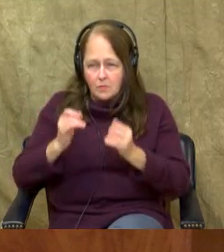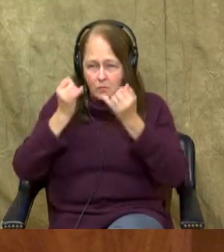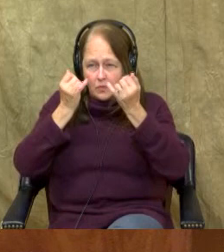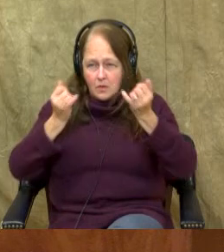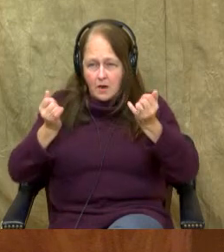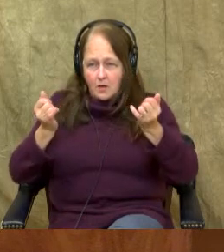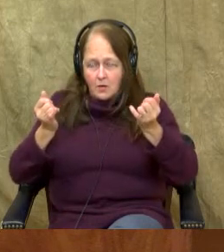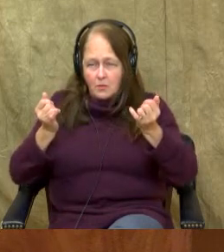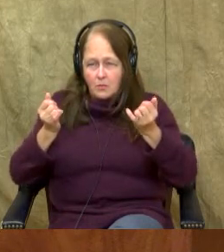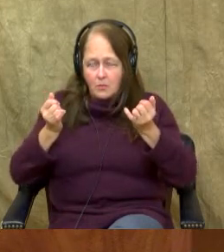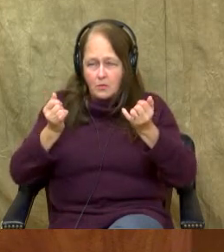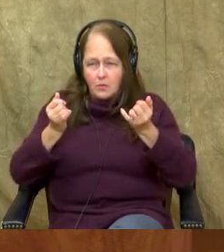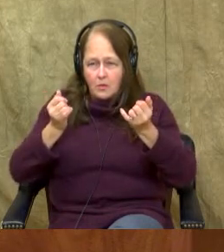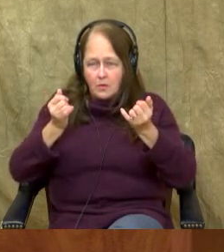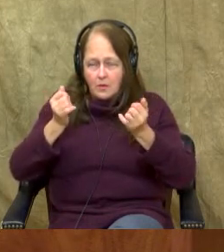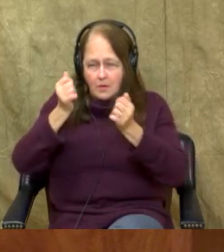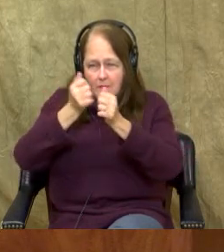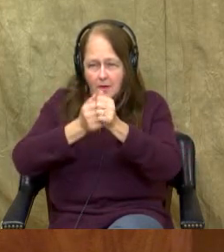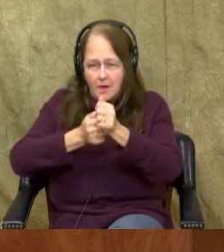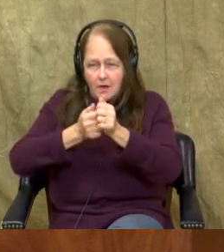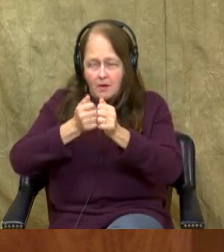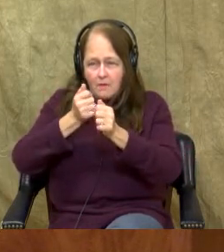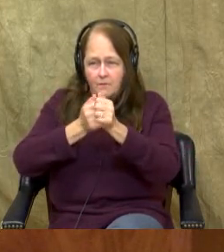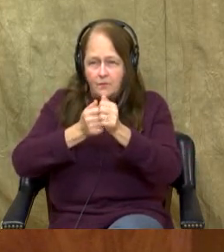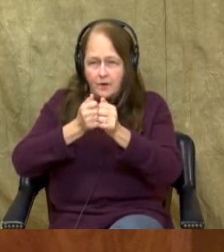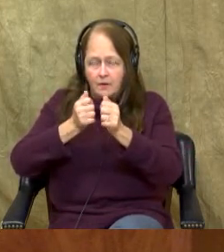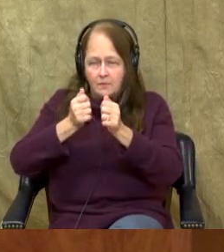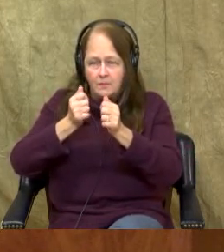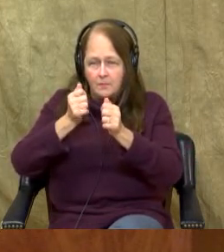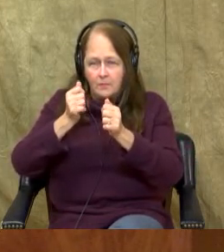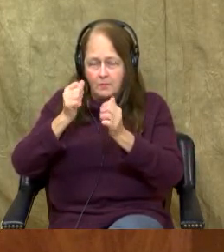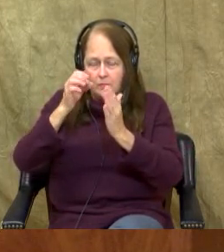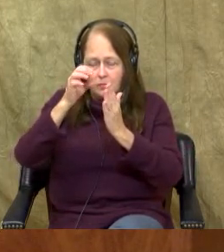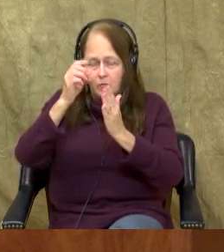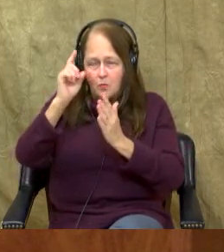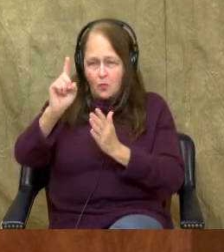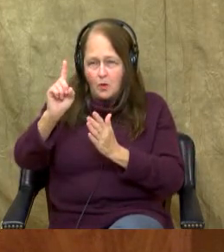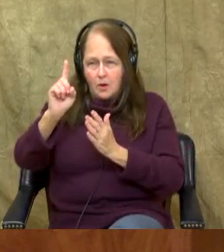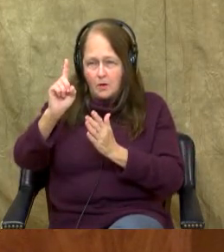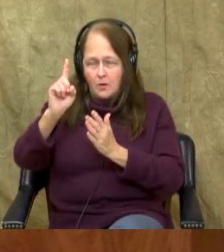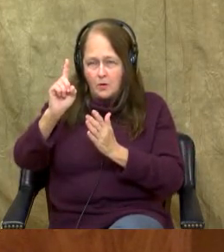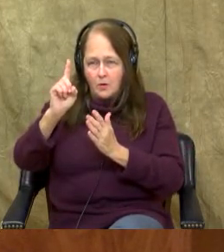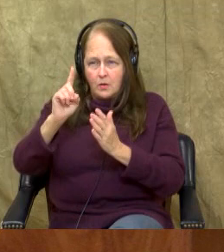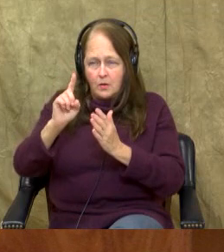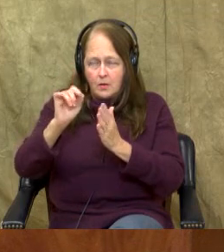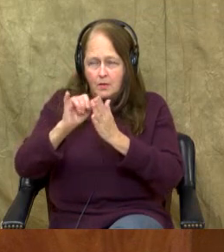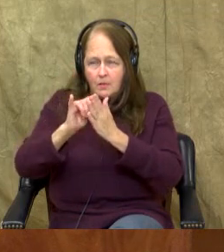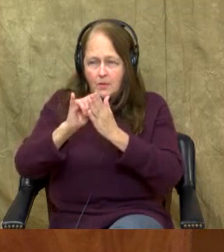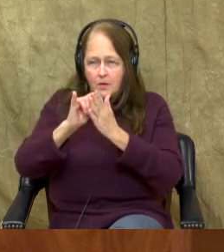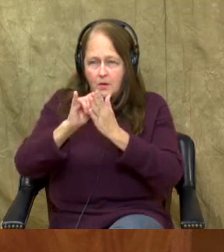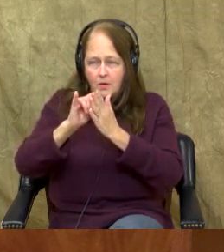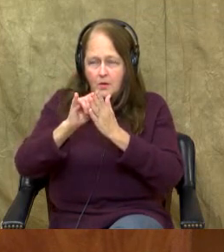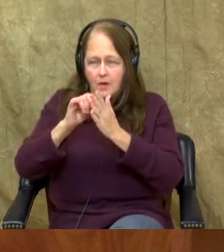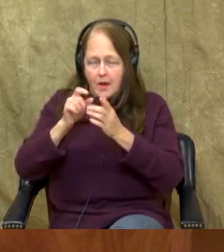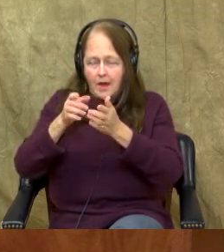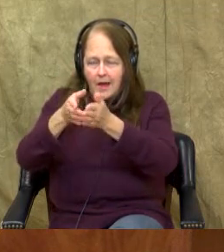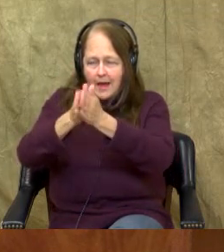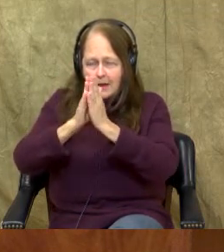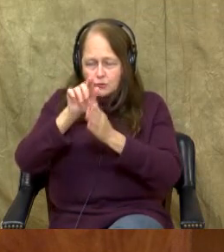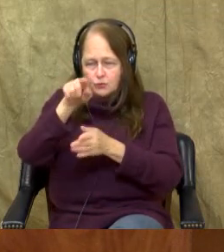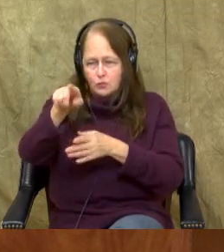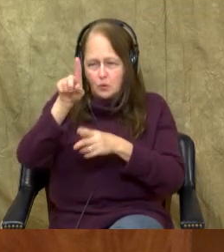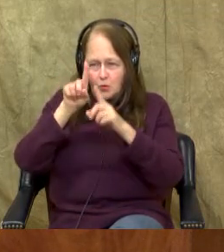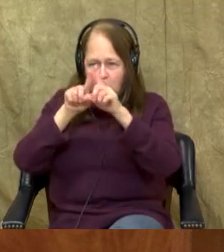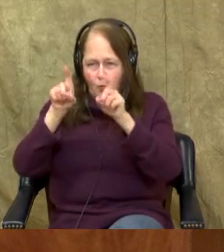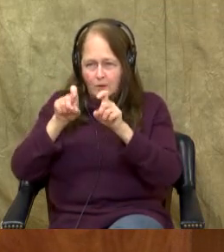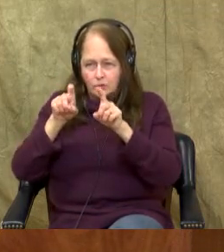Now, if we broke down every single stanza, line 1, the opening stanza, asks a question.